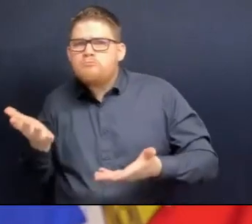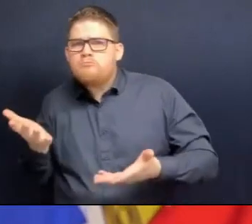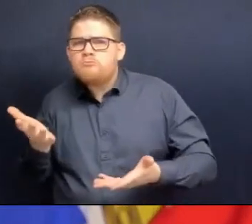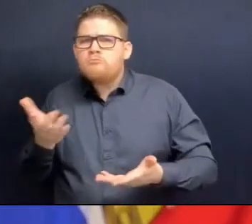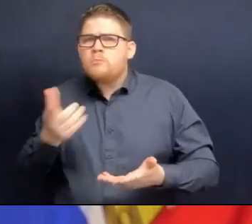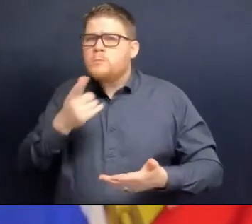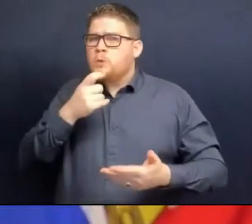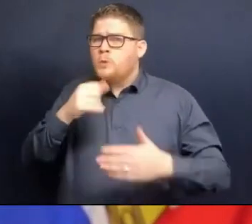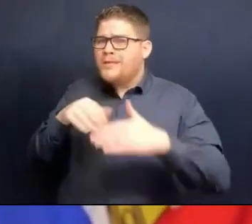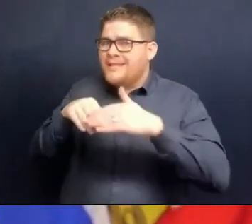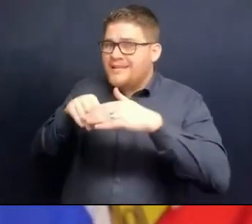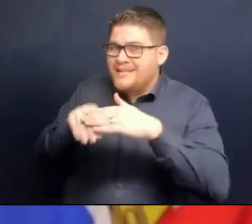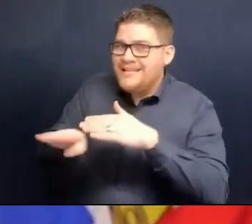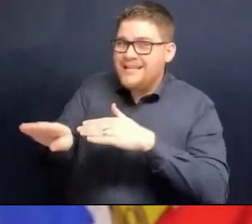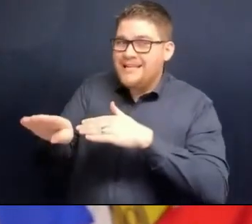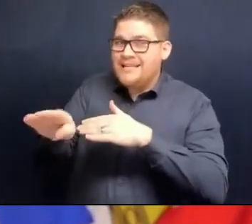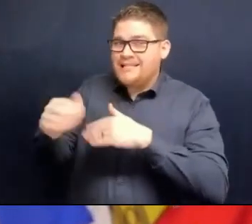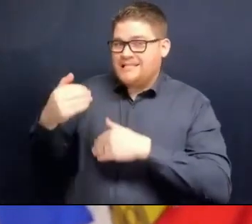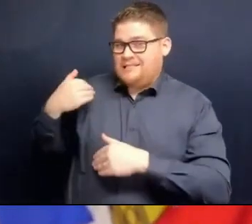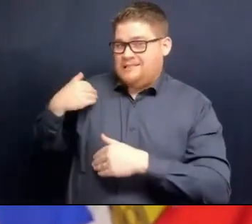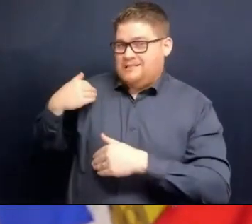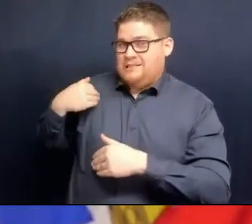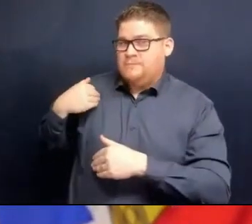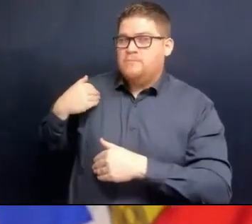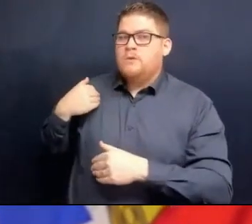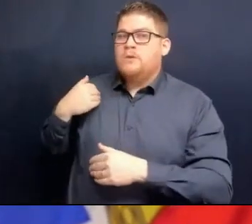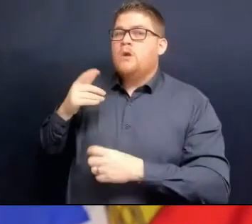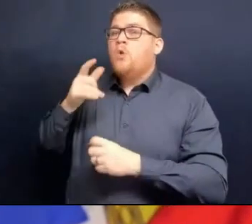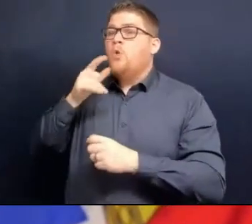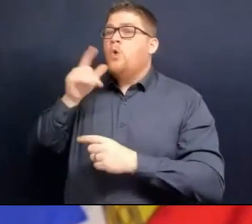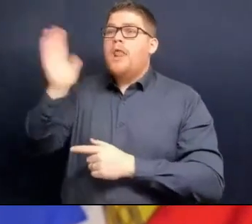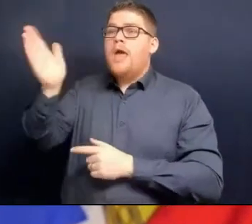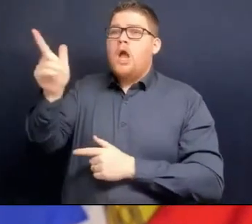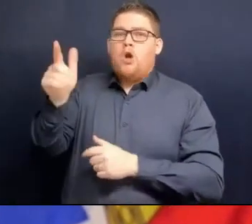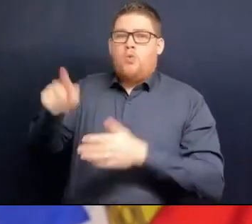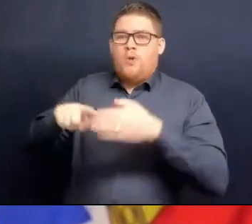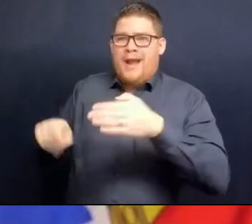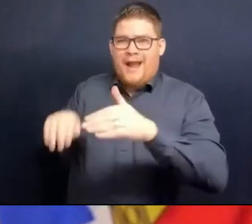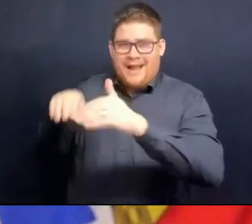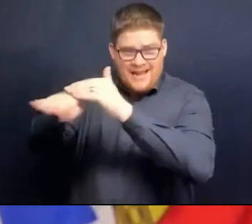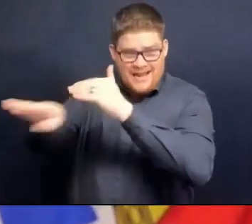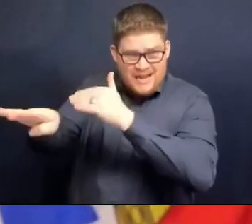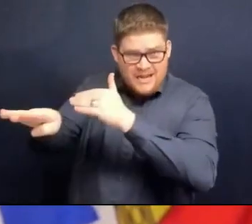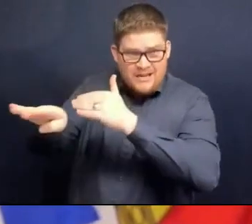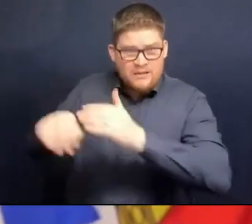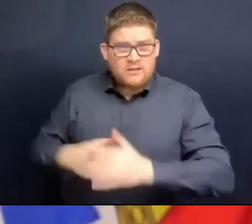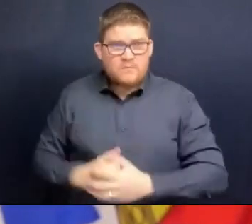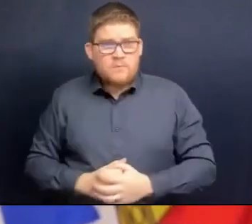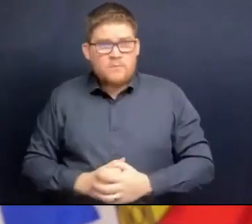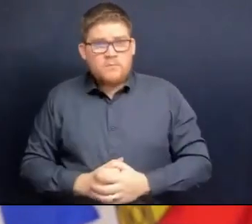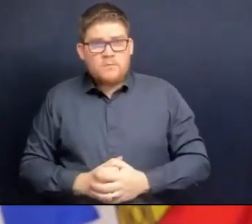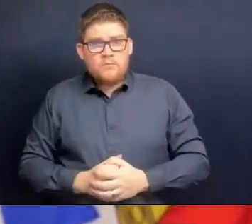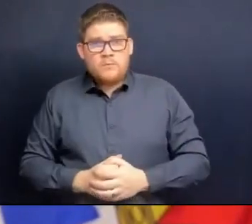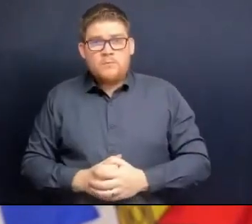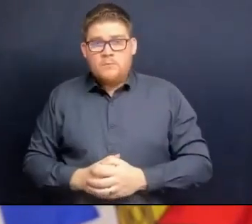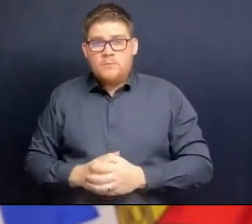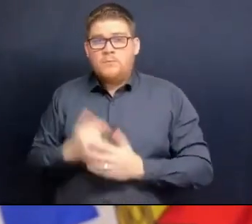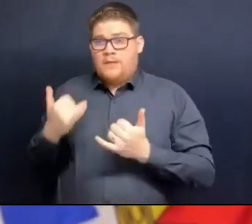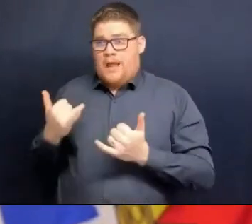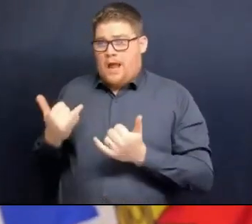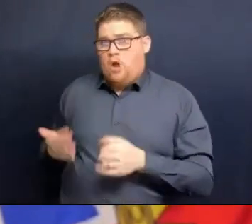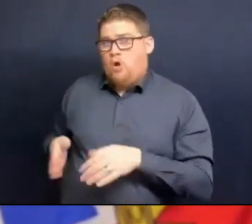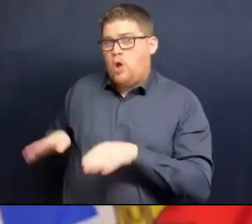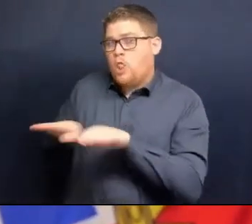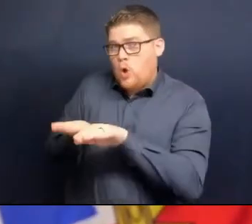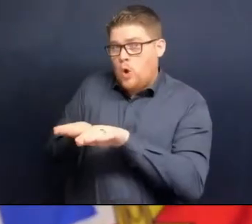and those who may plan to go to one in the future. Is there any timeline? I know there wasn't an end date on that closure order in particular, but is